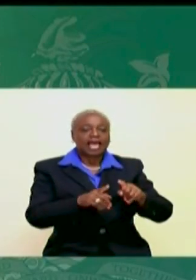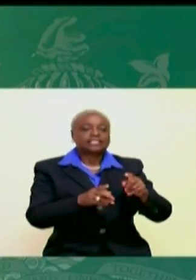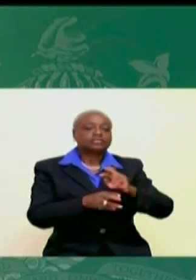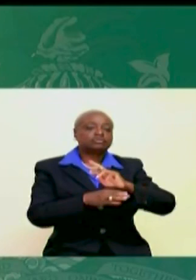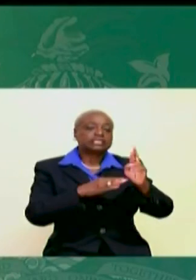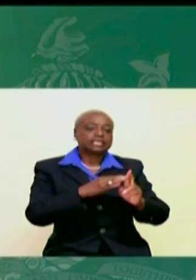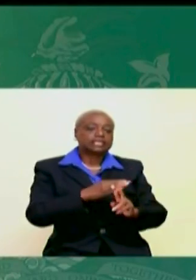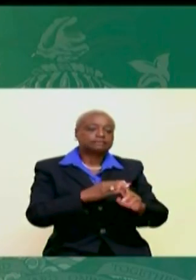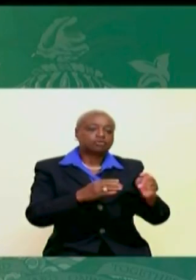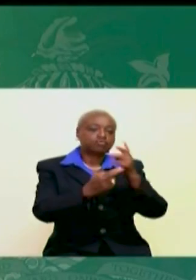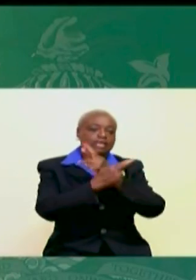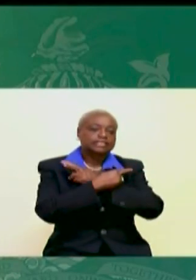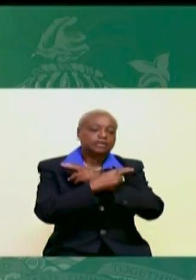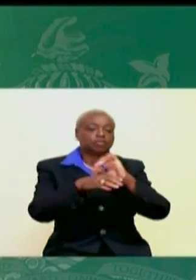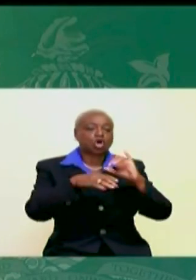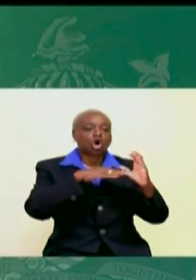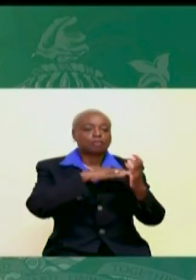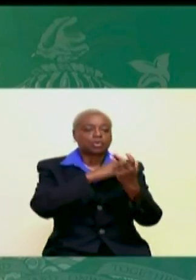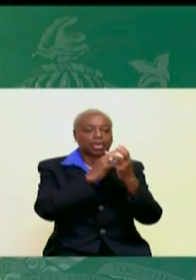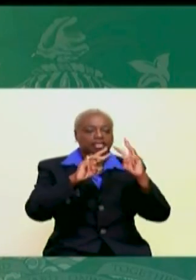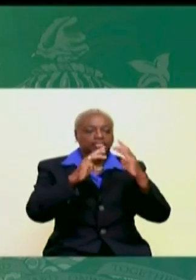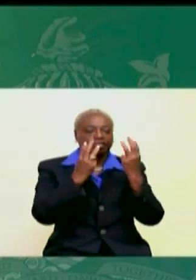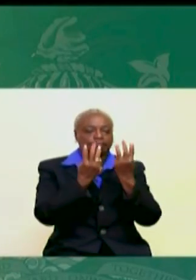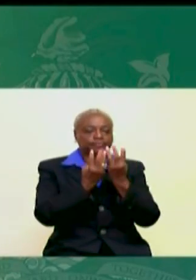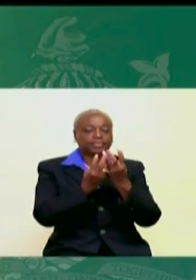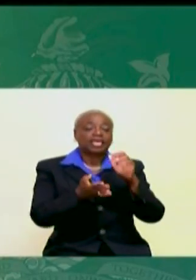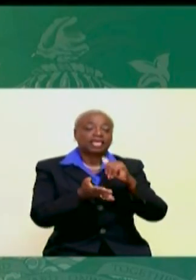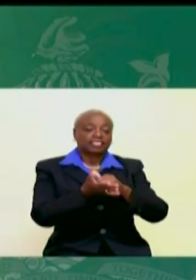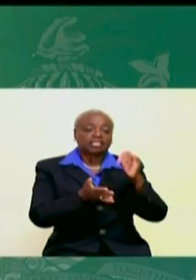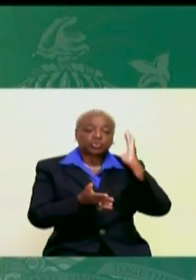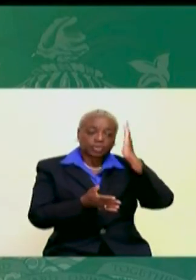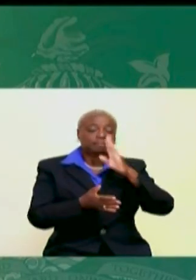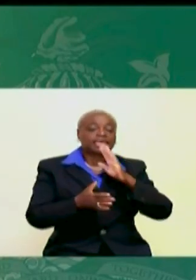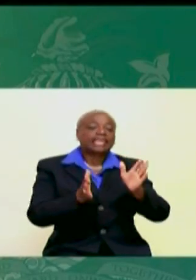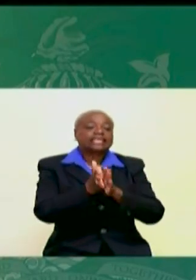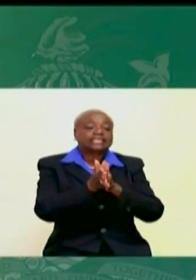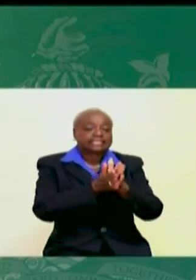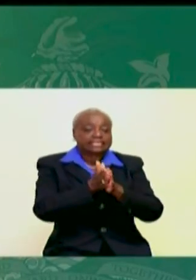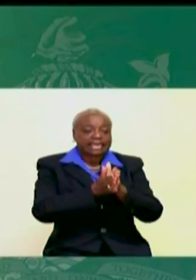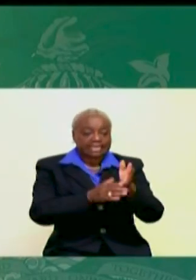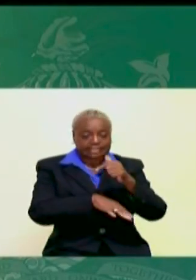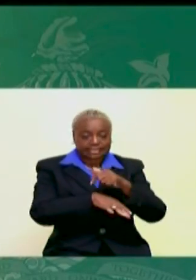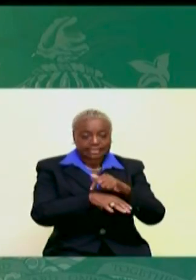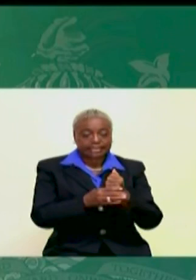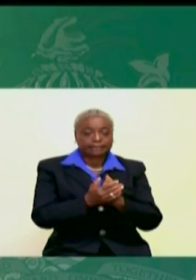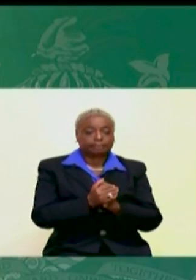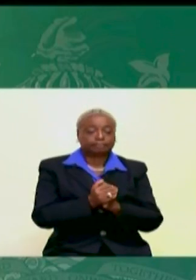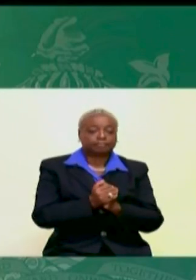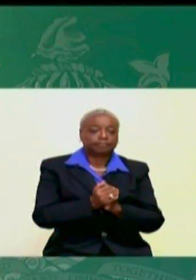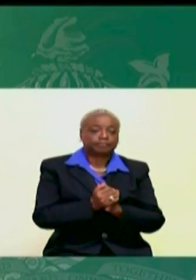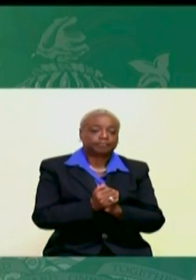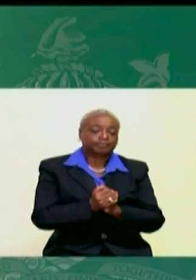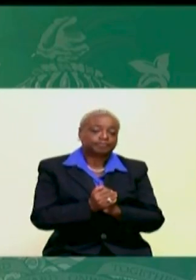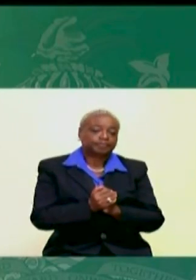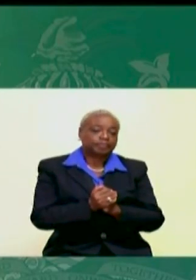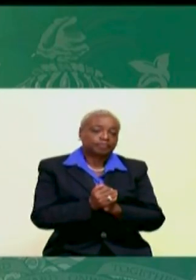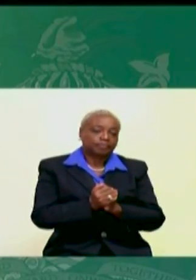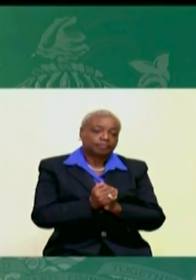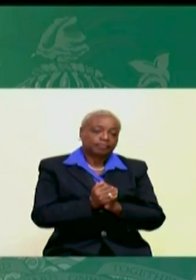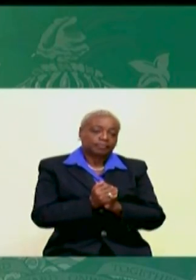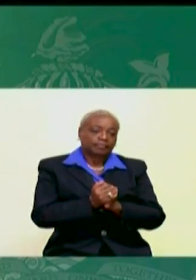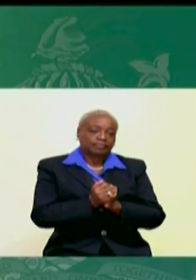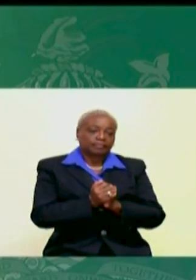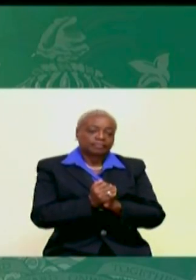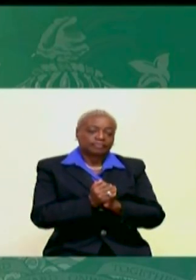Commonwealth. And so that's going to be an exciting time, Madam Speaker. I'm sure you're going to be there and you're going to be a part of what we do. And we're looking forward to it, Madam